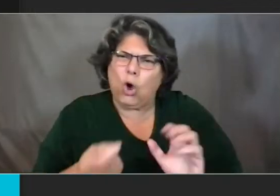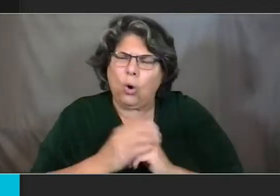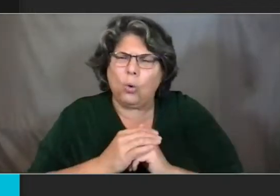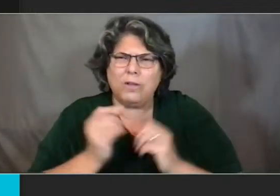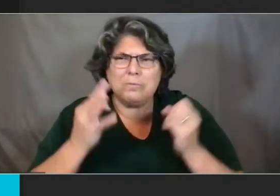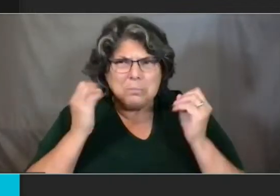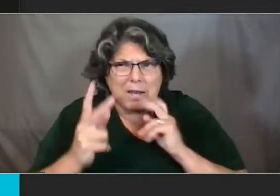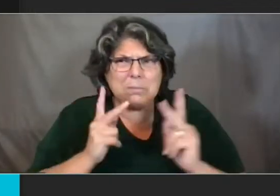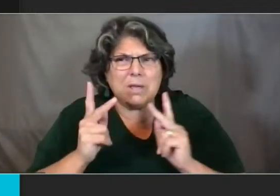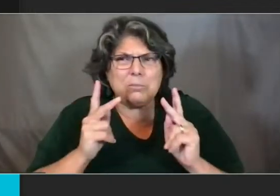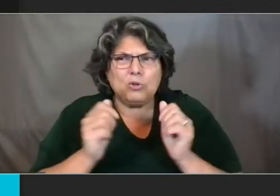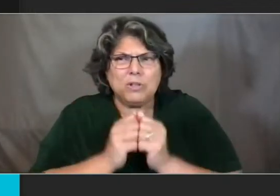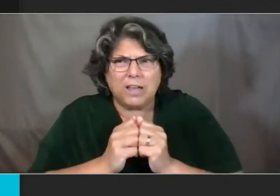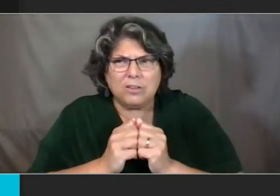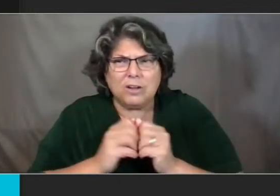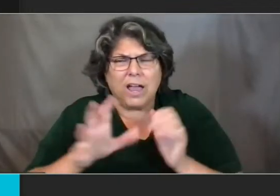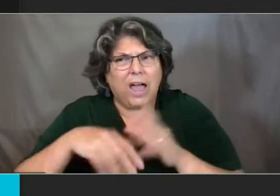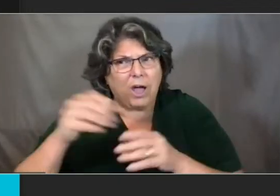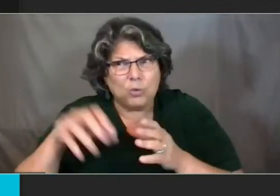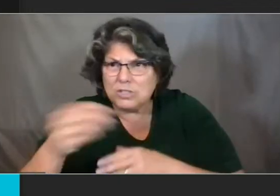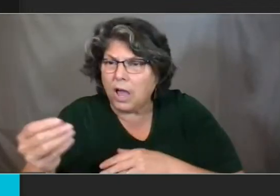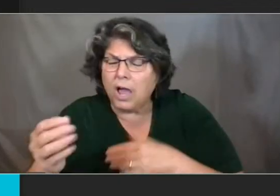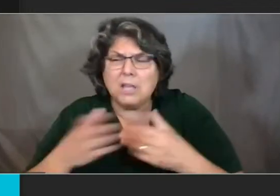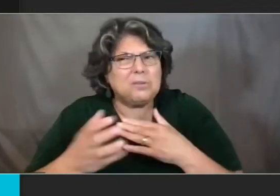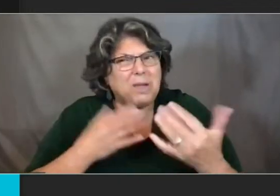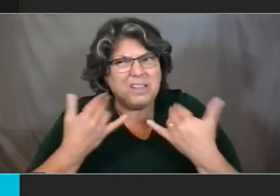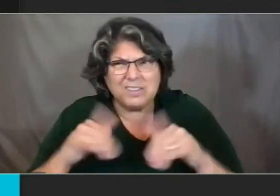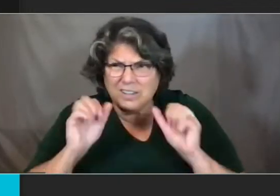area, outside, you can still spread COVID.